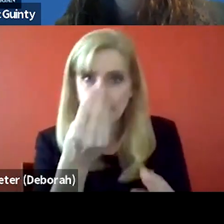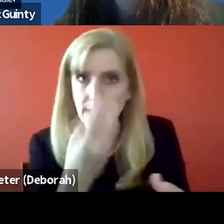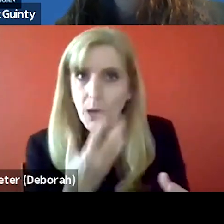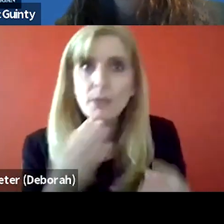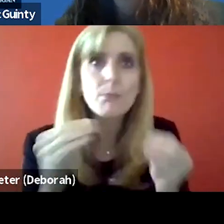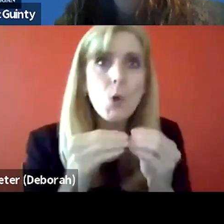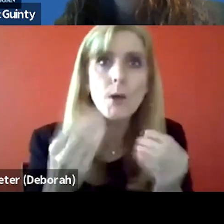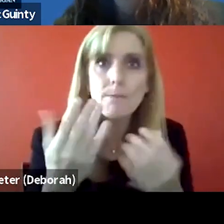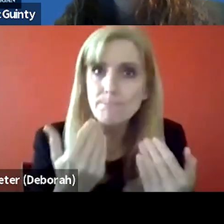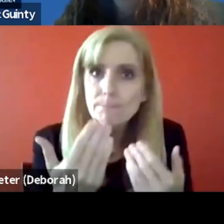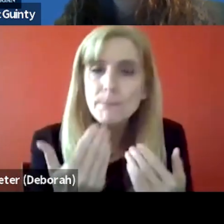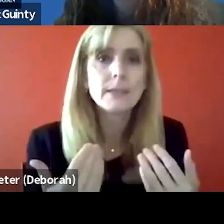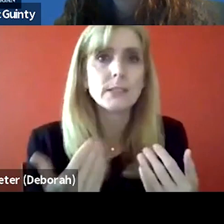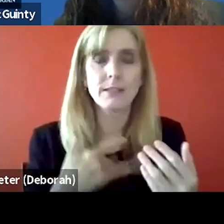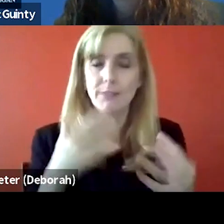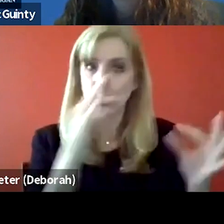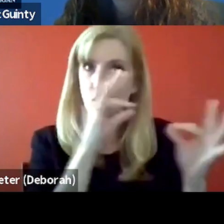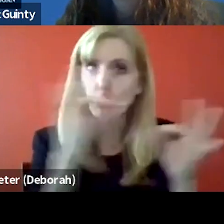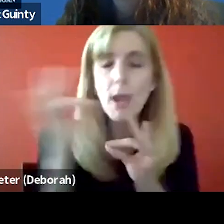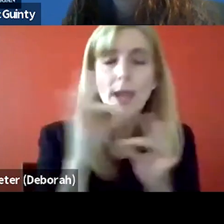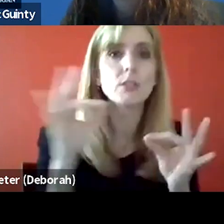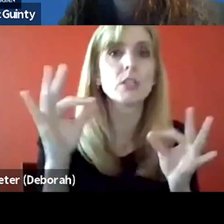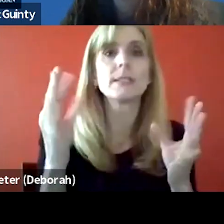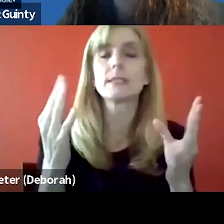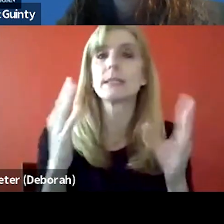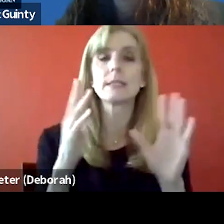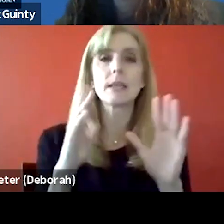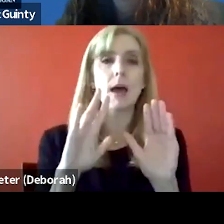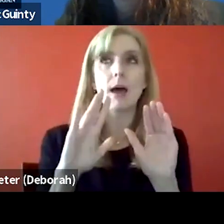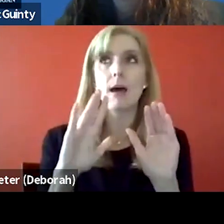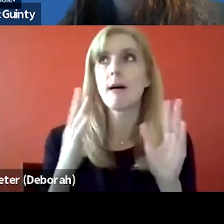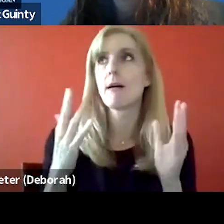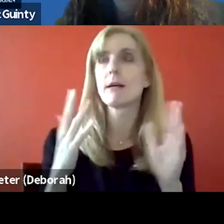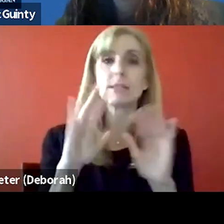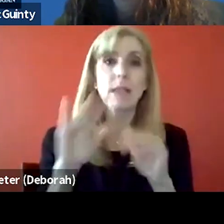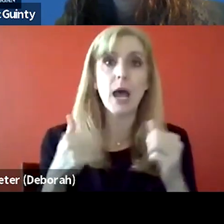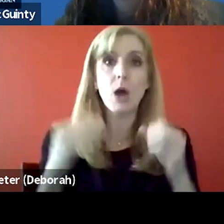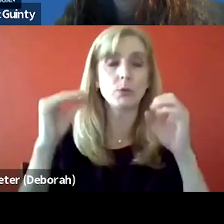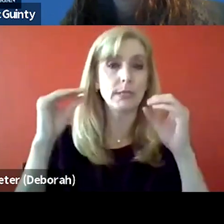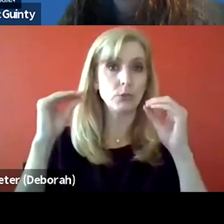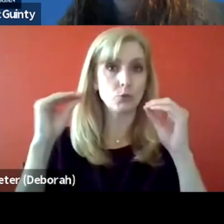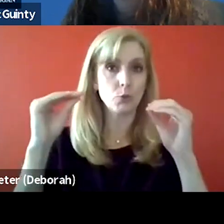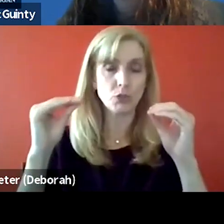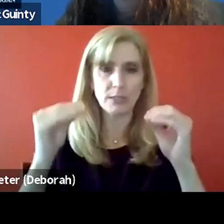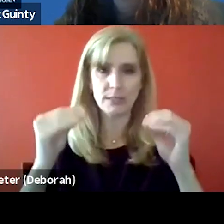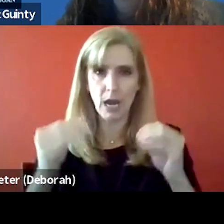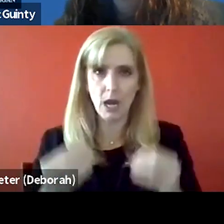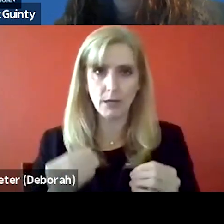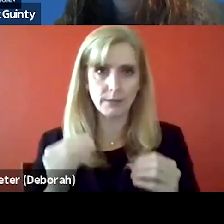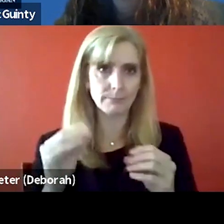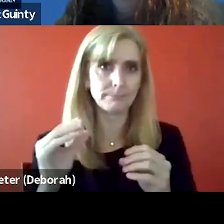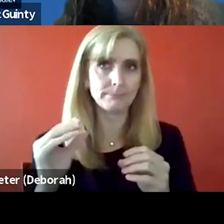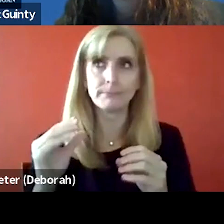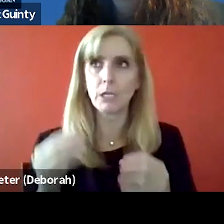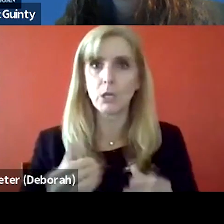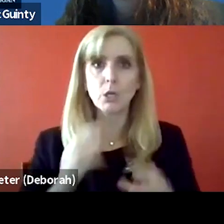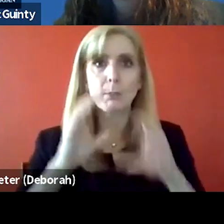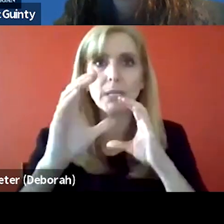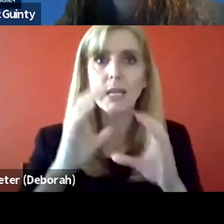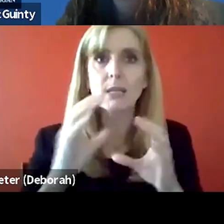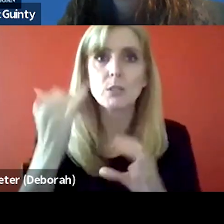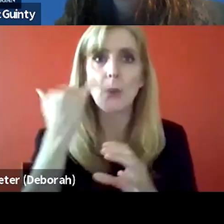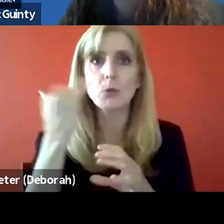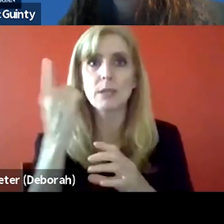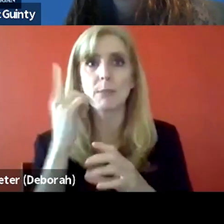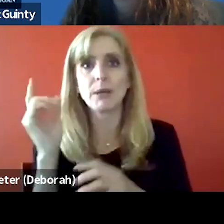it distractions? Is it the way that instructions are communicated? When they're communicated, someone pops their head in